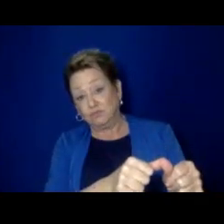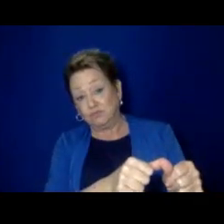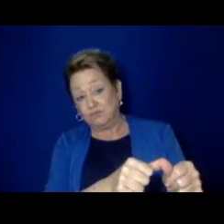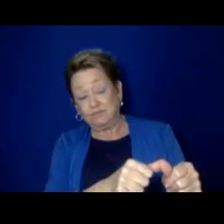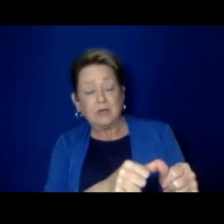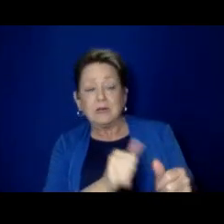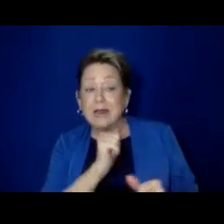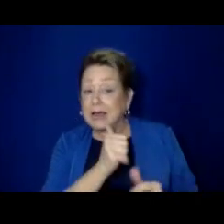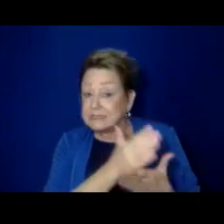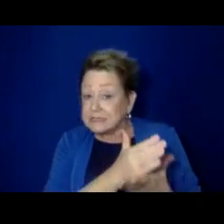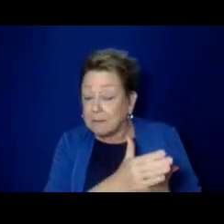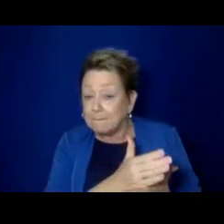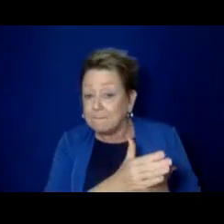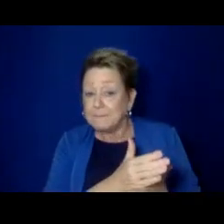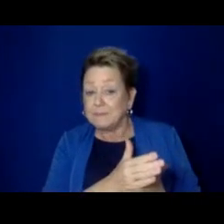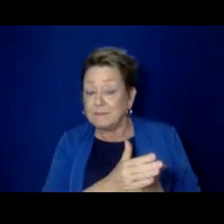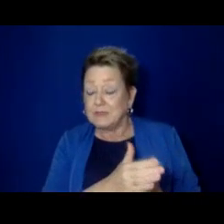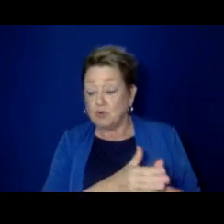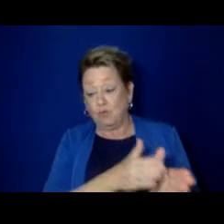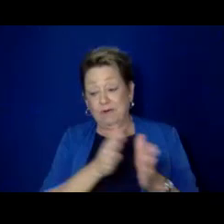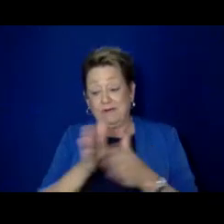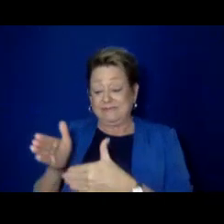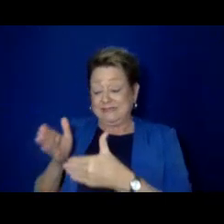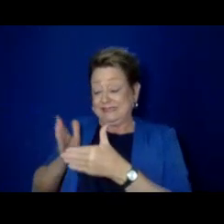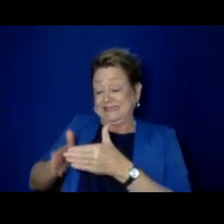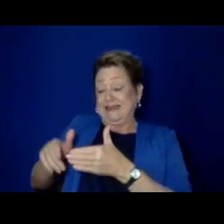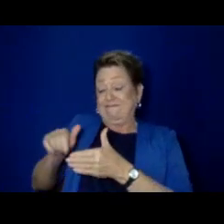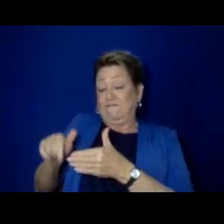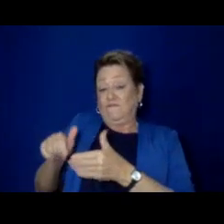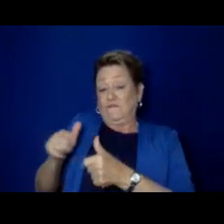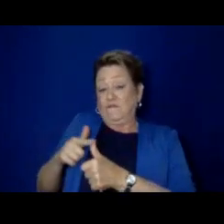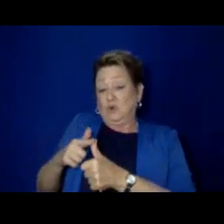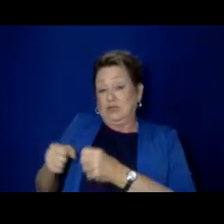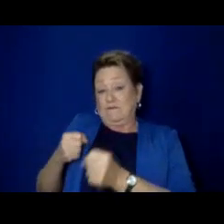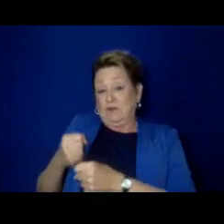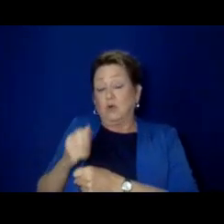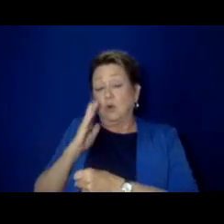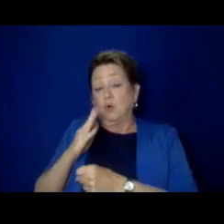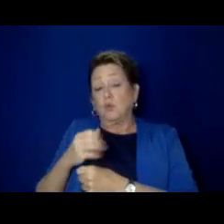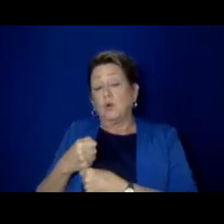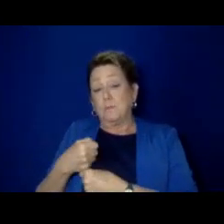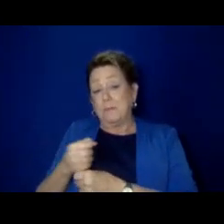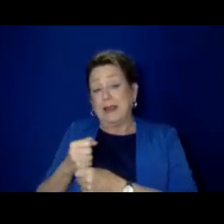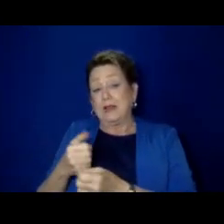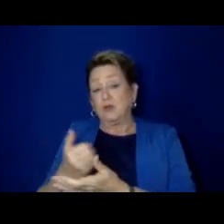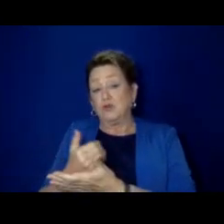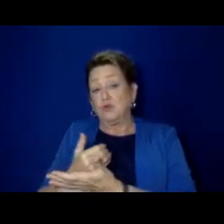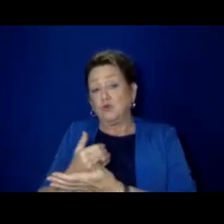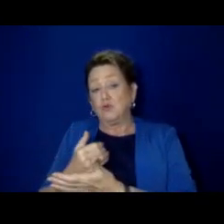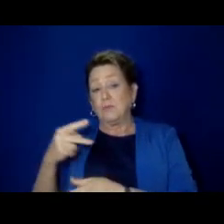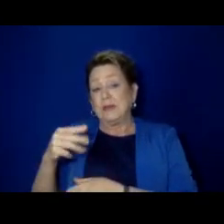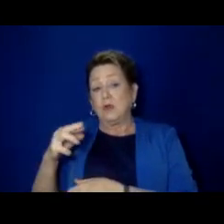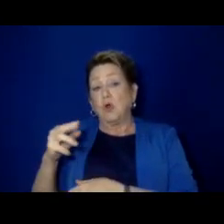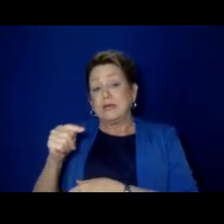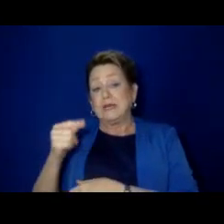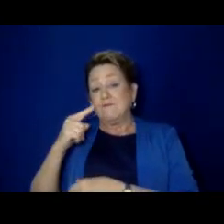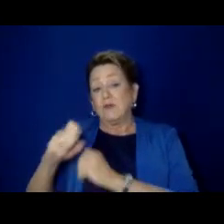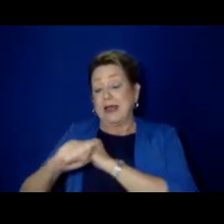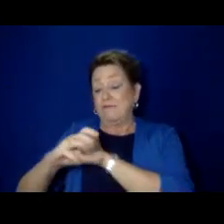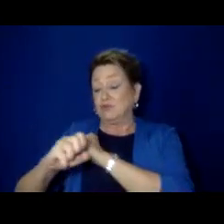in the next, right after the first of the year, we'll be working to put out a new RFP to advertise for the